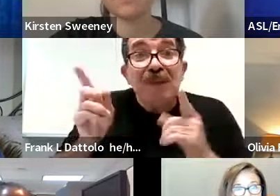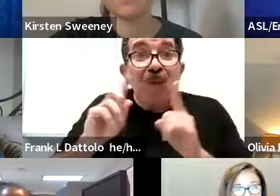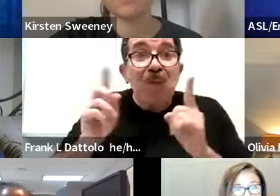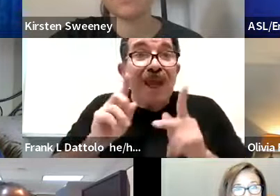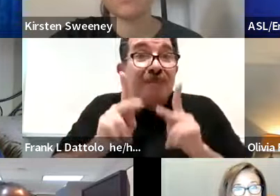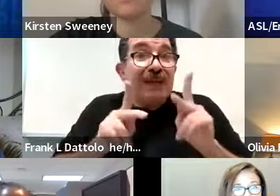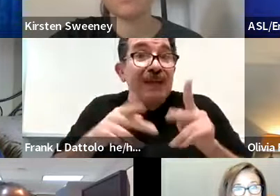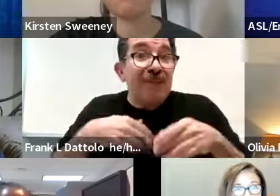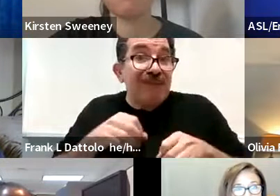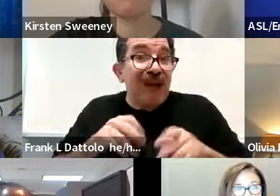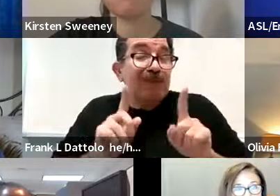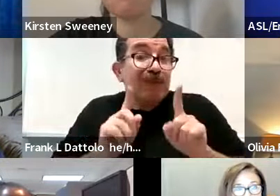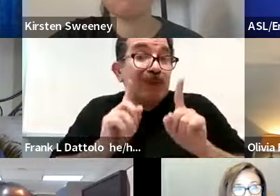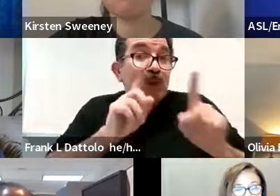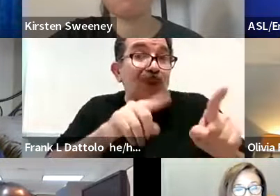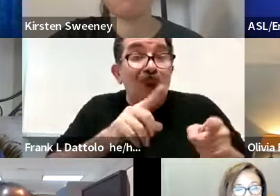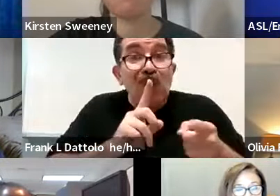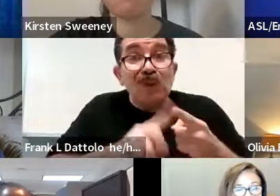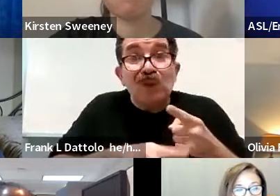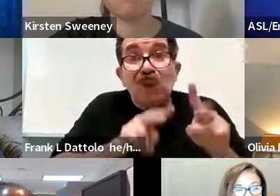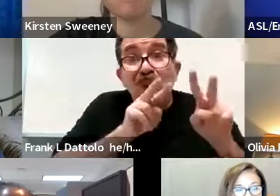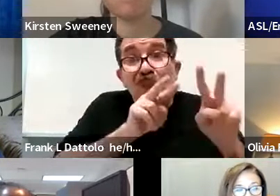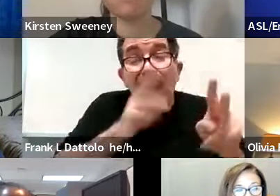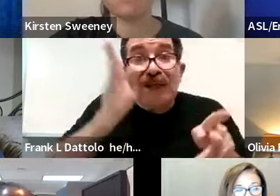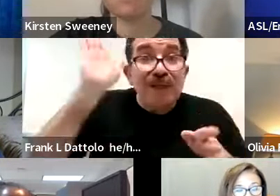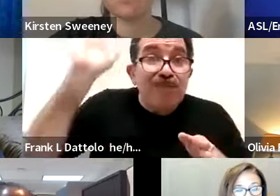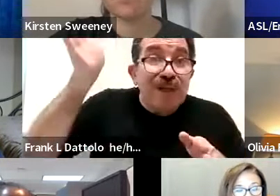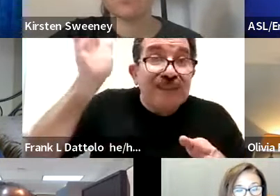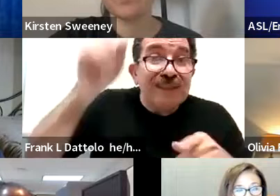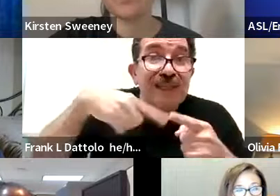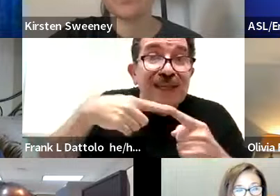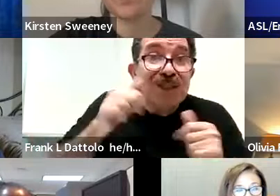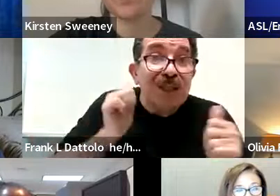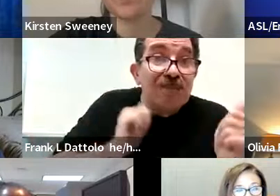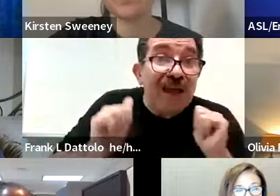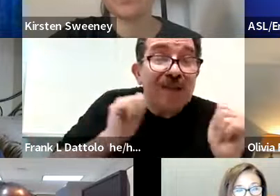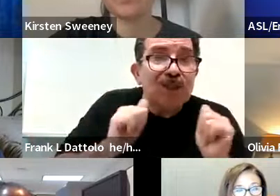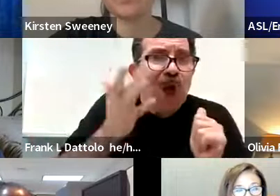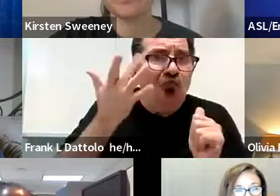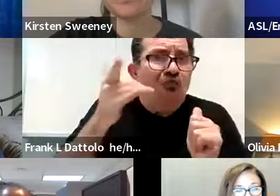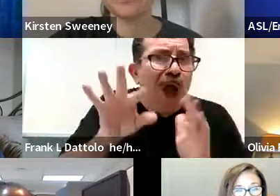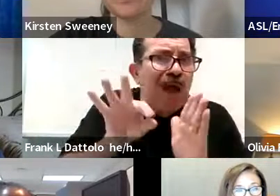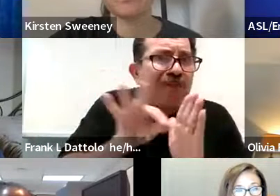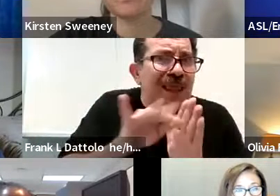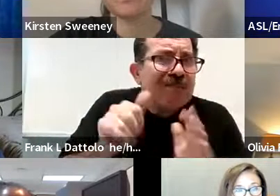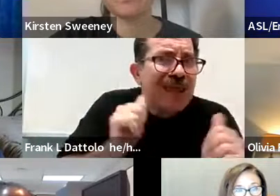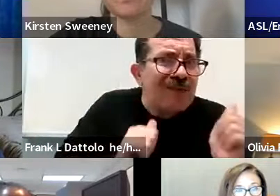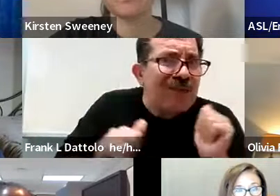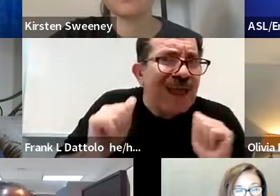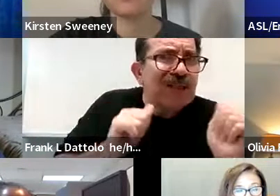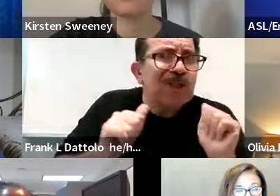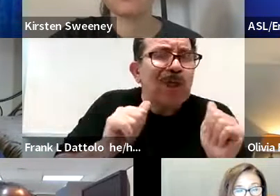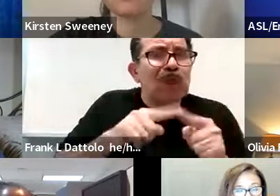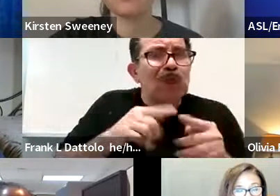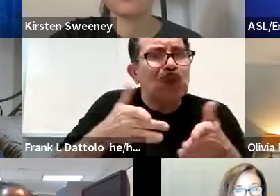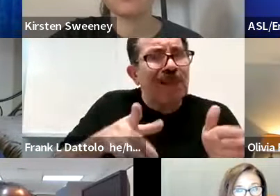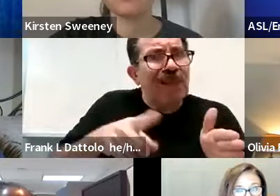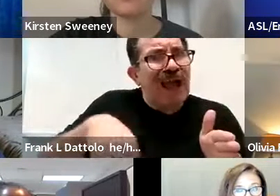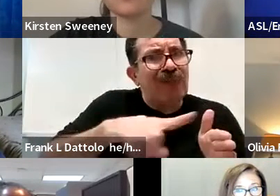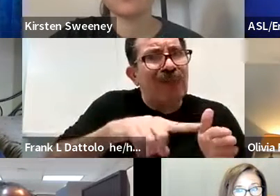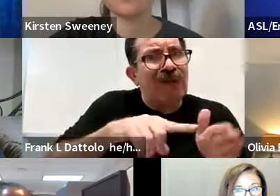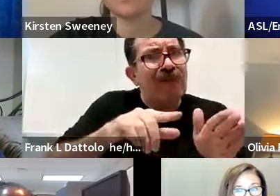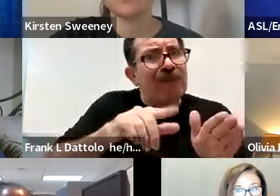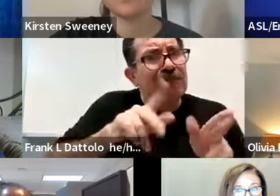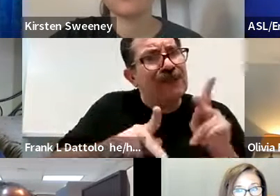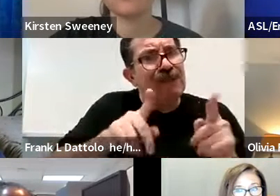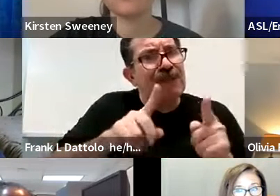discussion or light refreshments where individuals can have an opportunity to watch a presentation about the play,